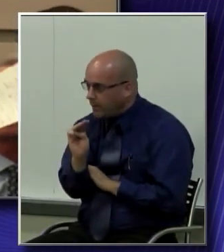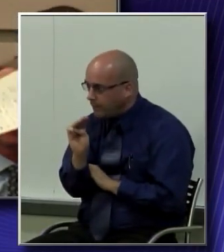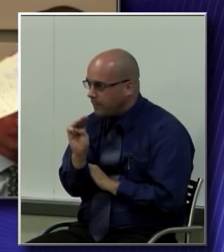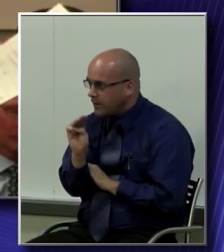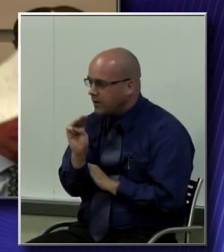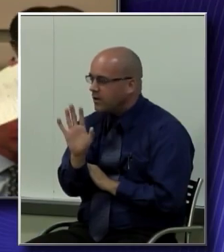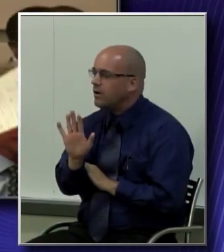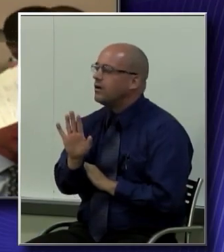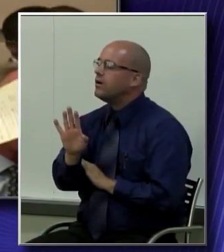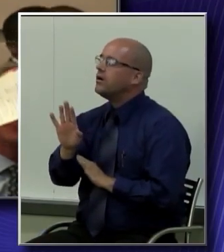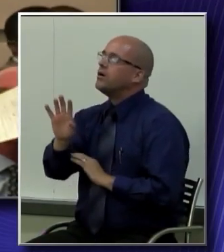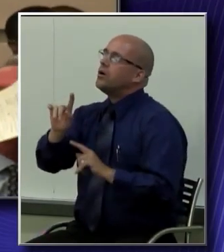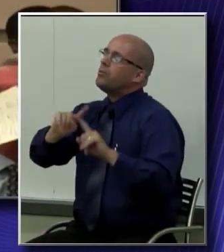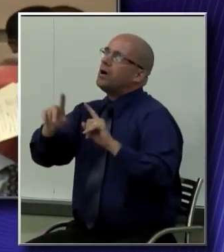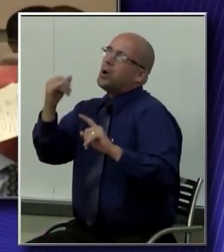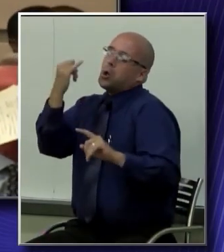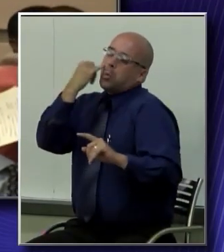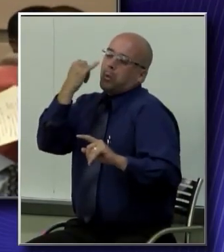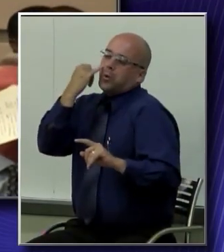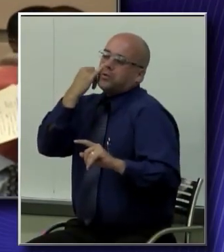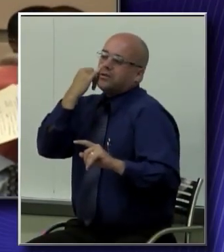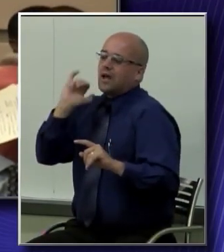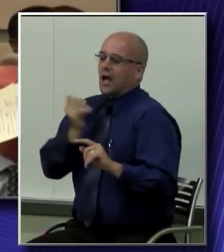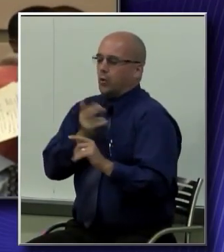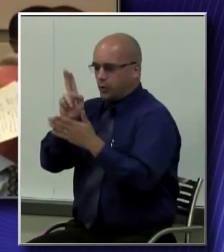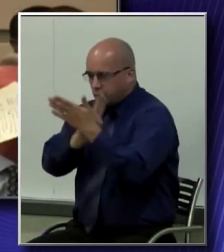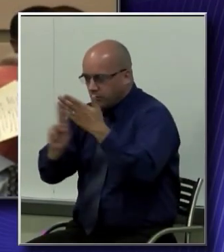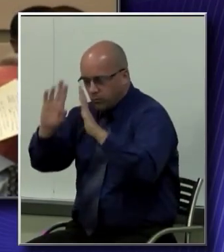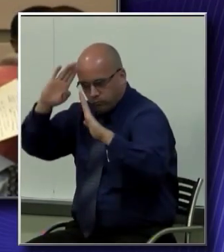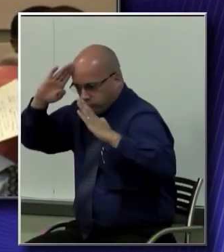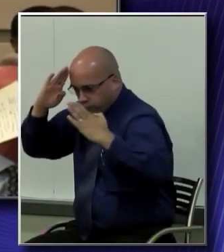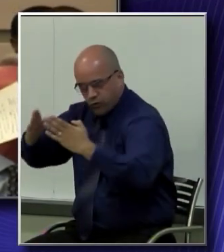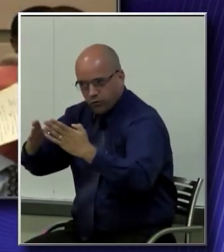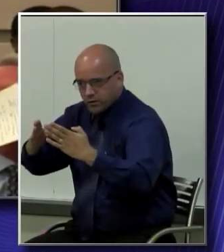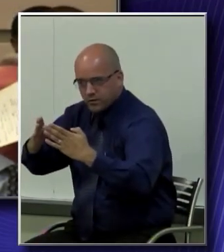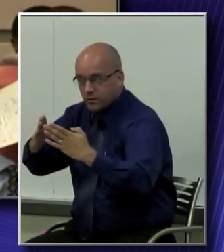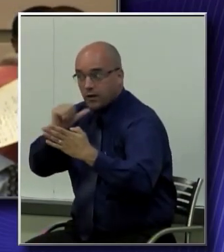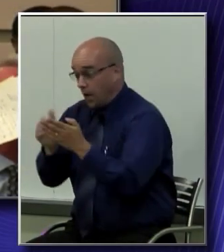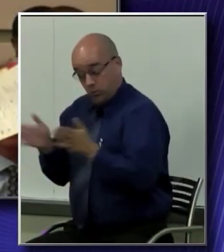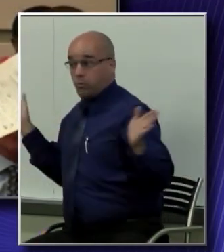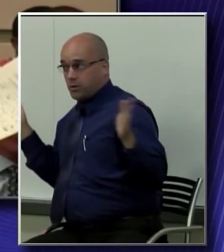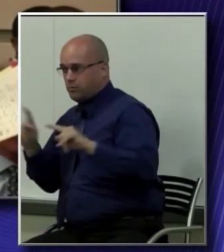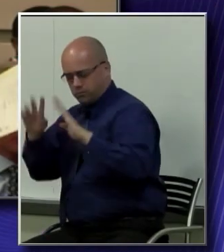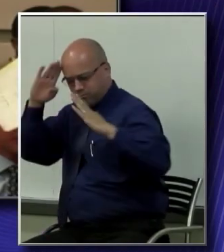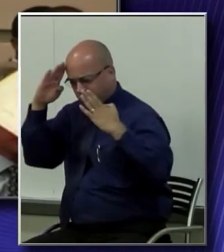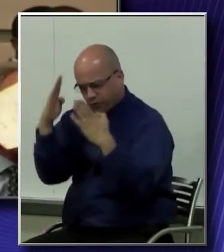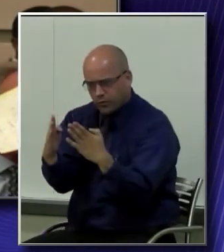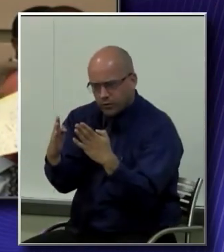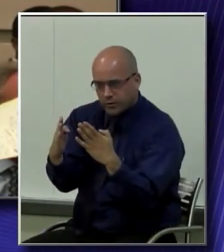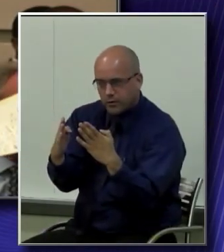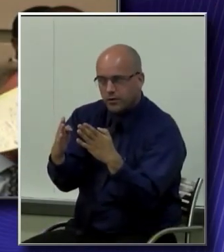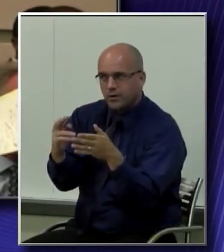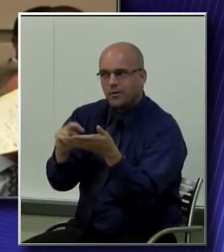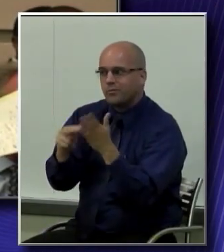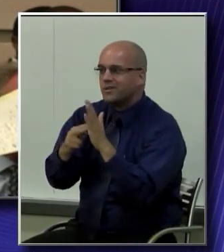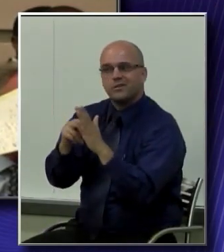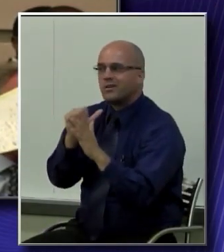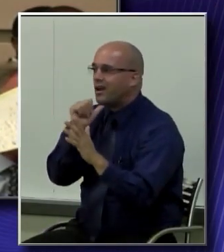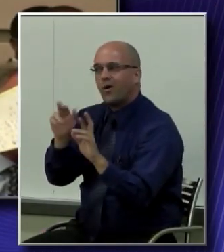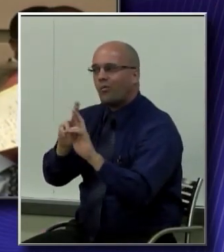Had we not had a comprehensive university, we would not have been dynamic and